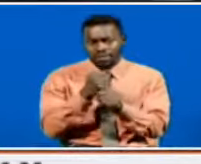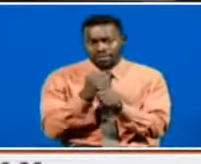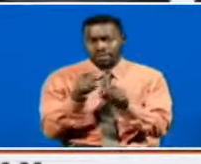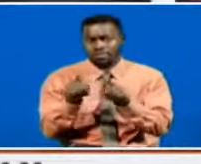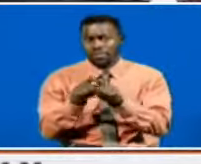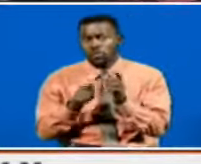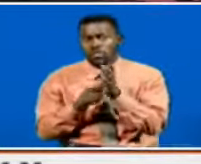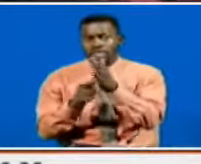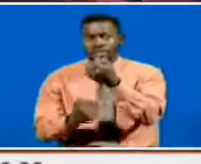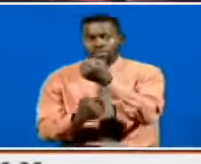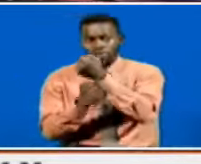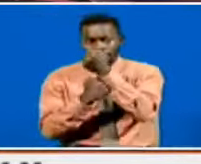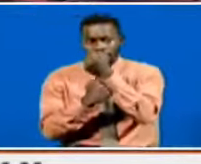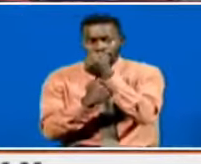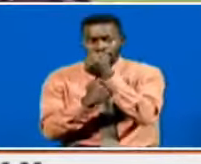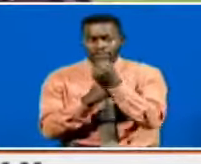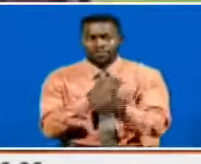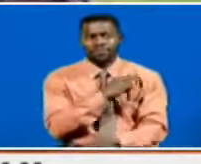Ogolla.